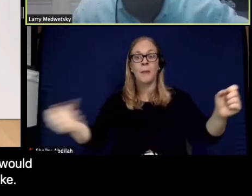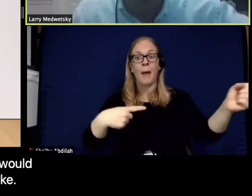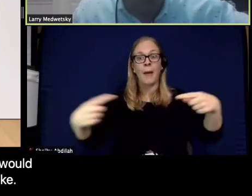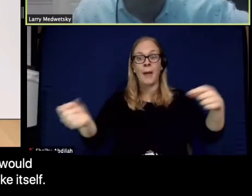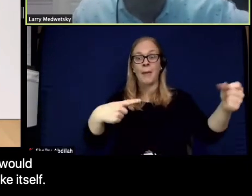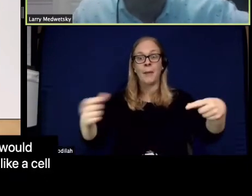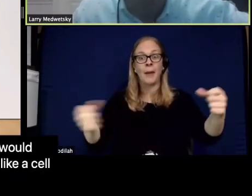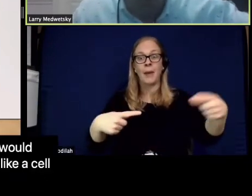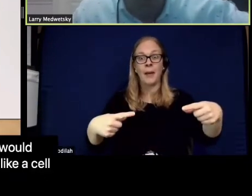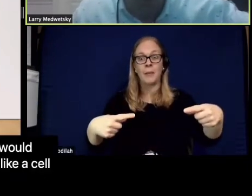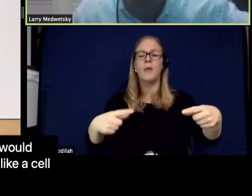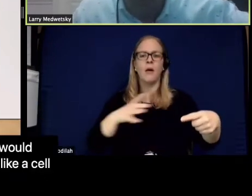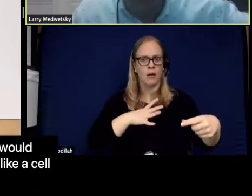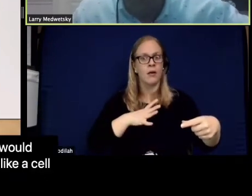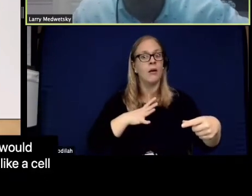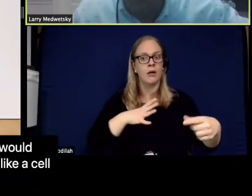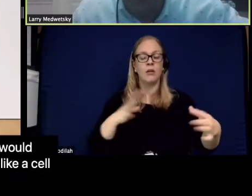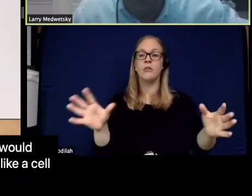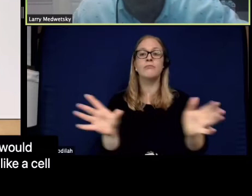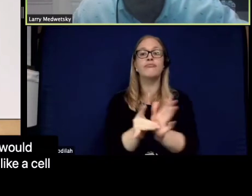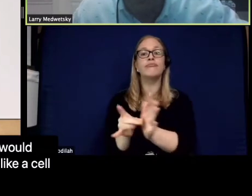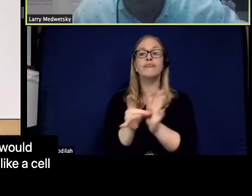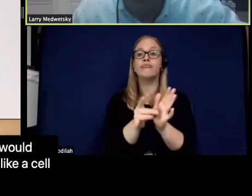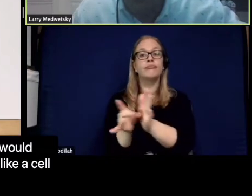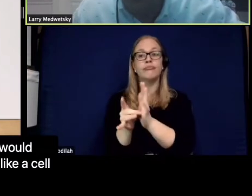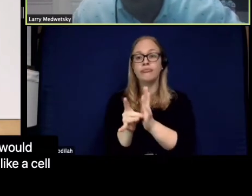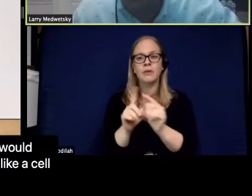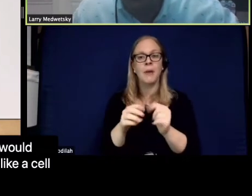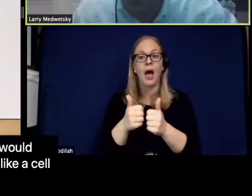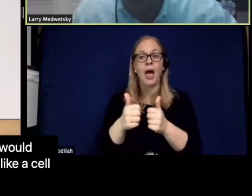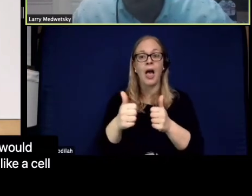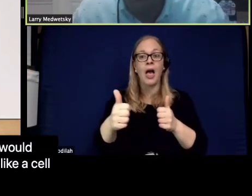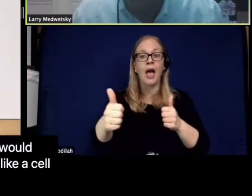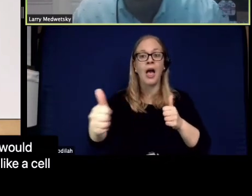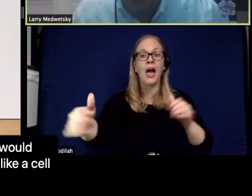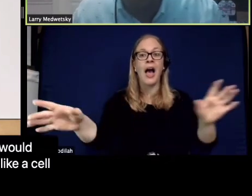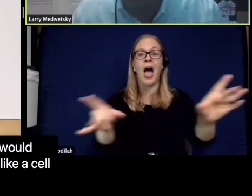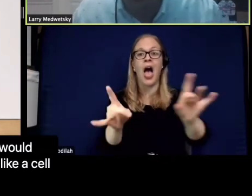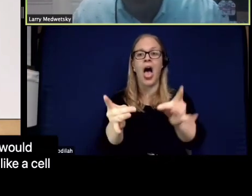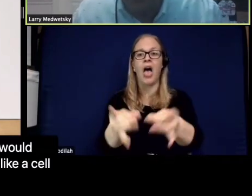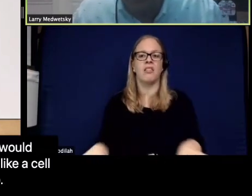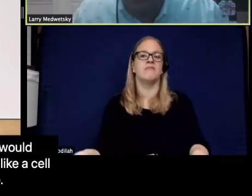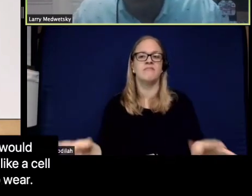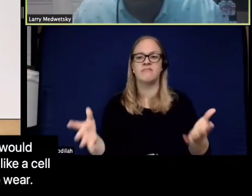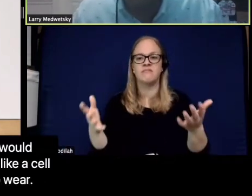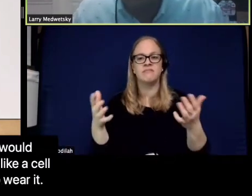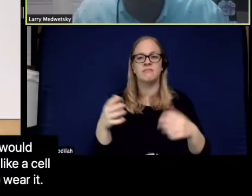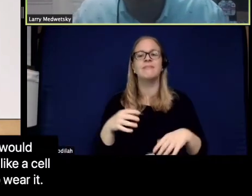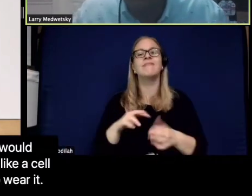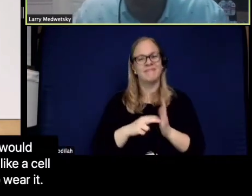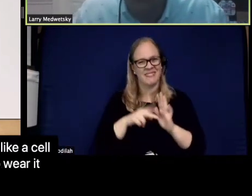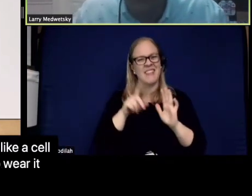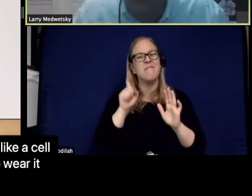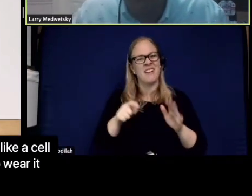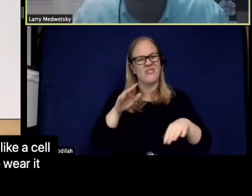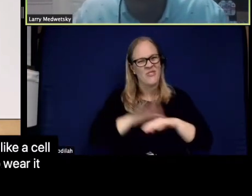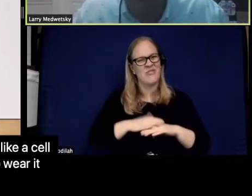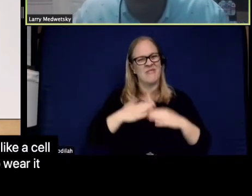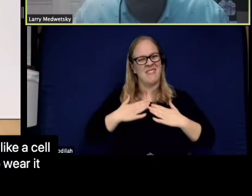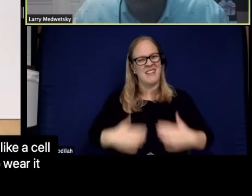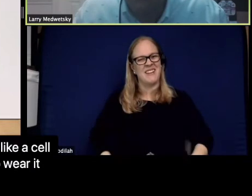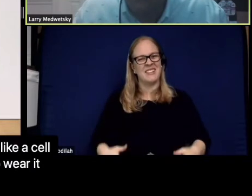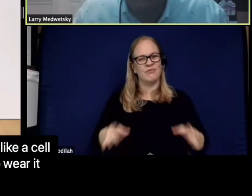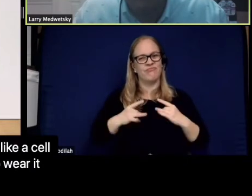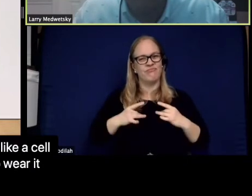cell phone or a remote mic. So you have to wear it. So that's why it's called near